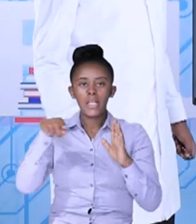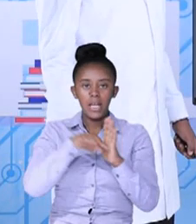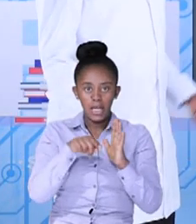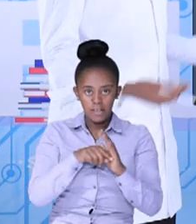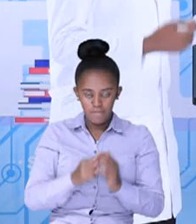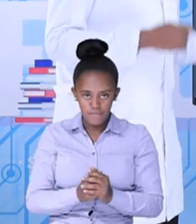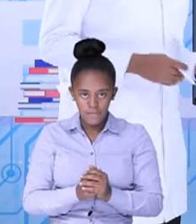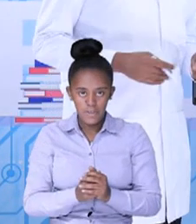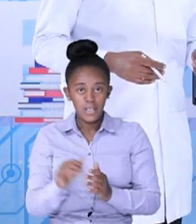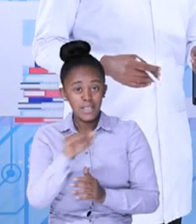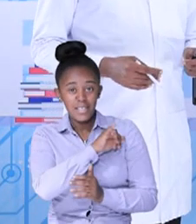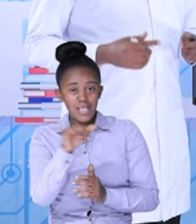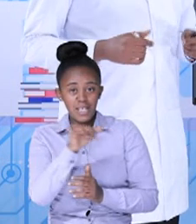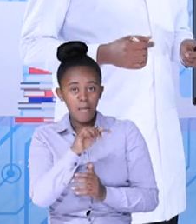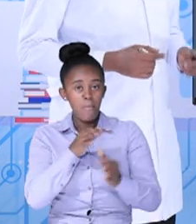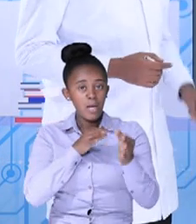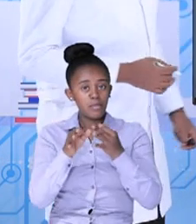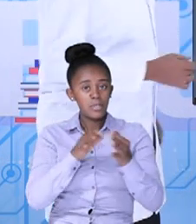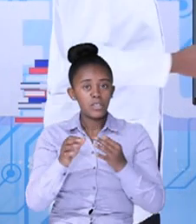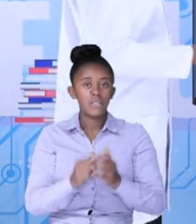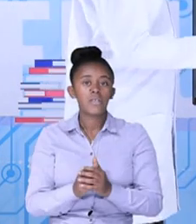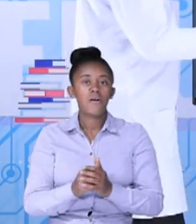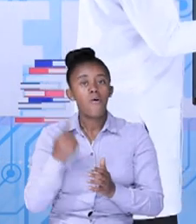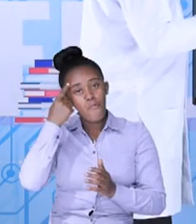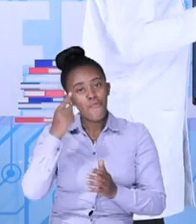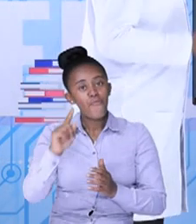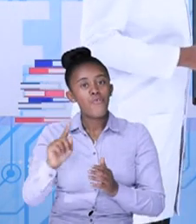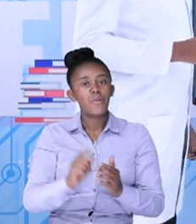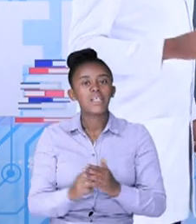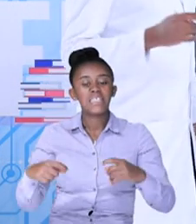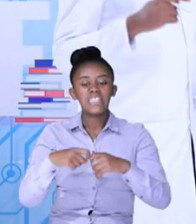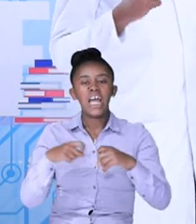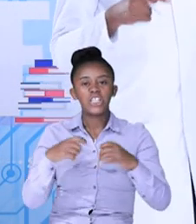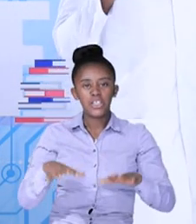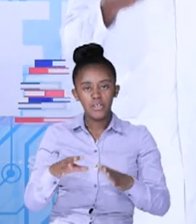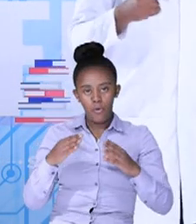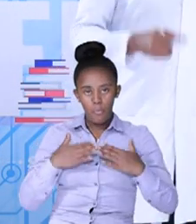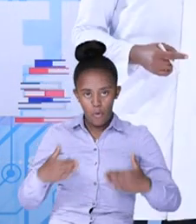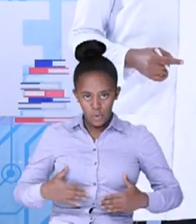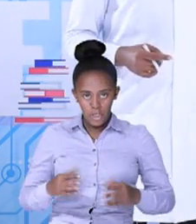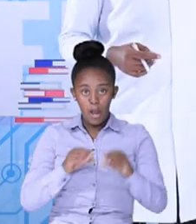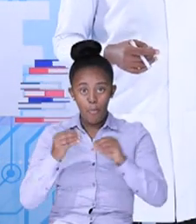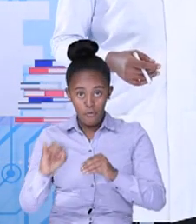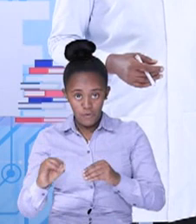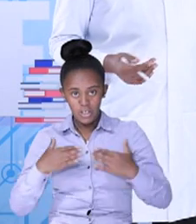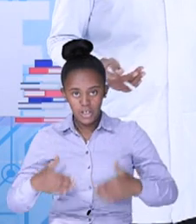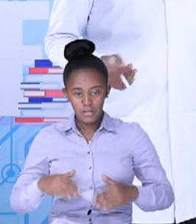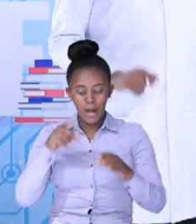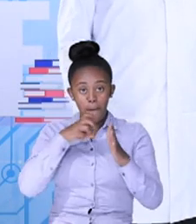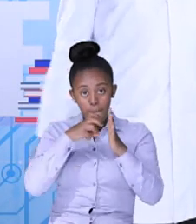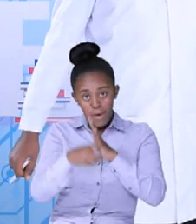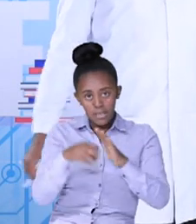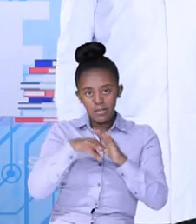charge. The same expression appears for a charged body, a moving charged body immersed